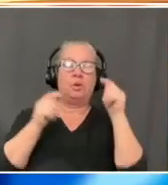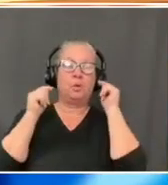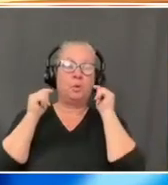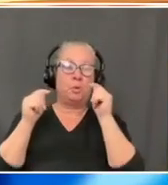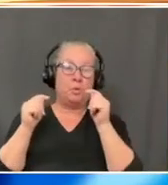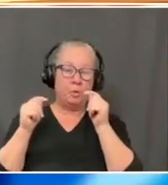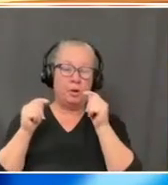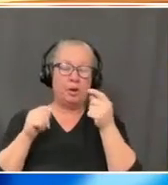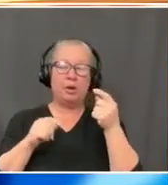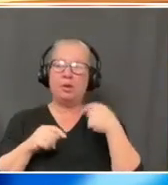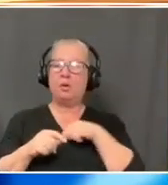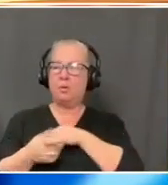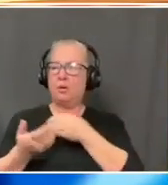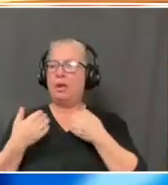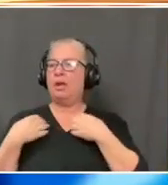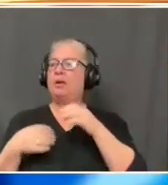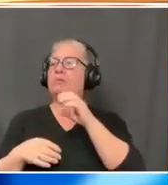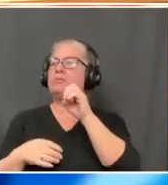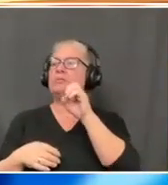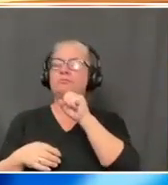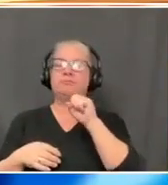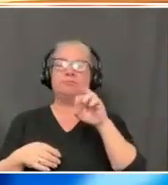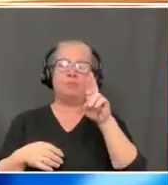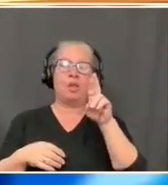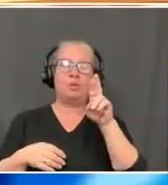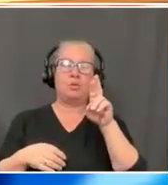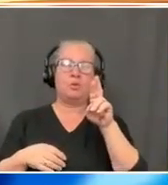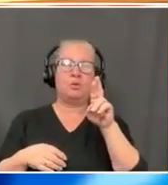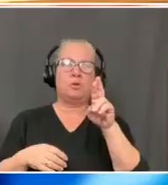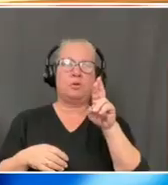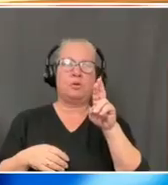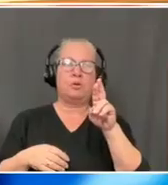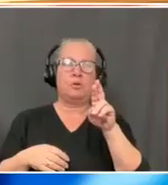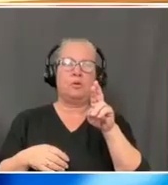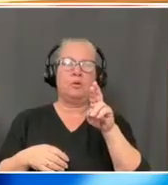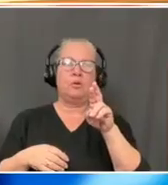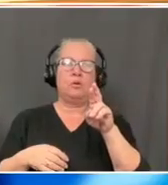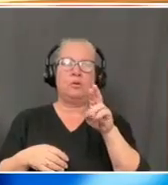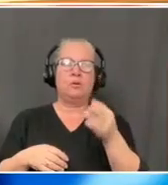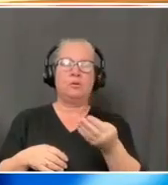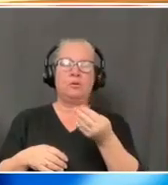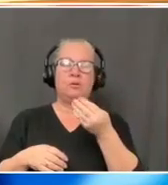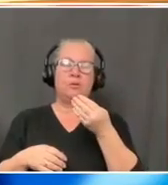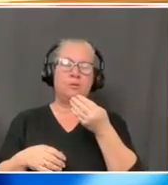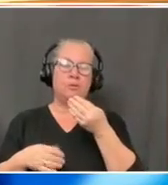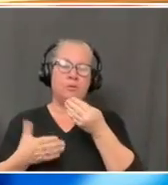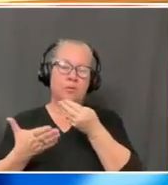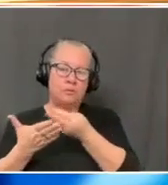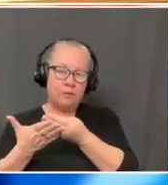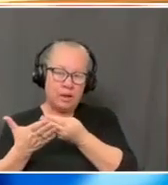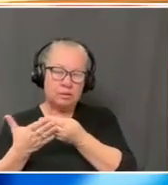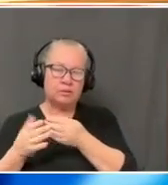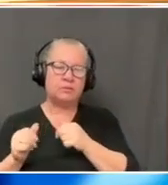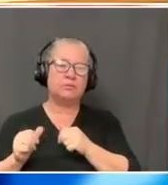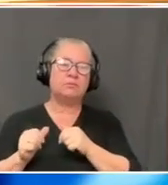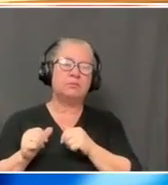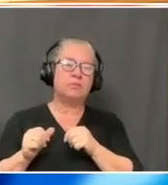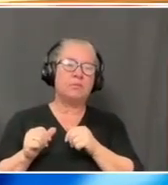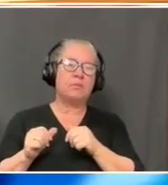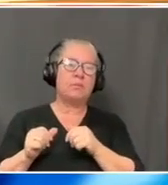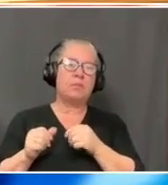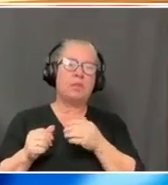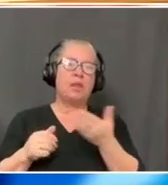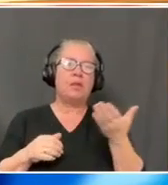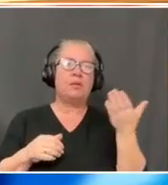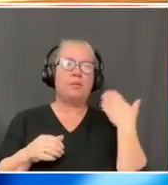funds that were used to also fund this as well. So slightly different funding source than ELOP that we've been using in the past few years since ESSER